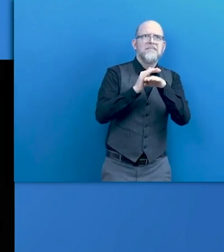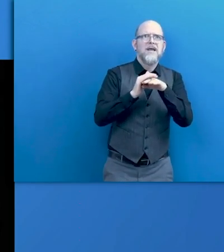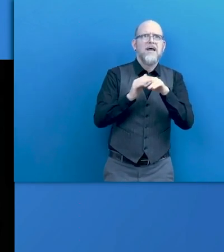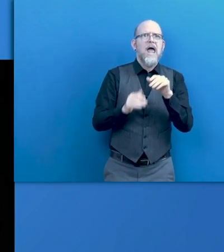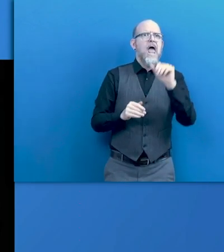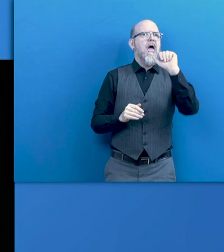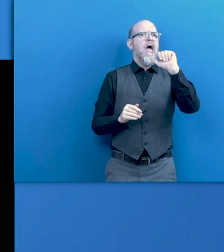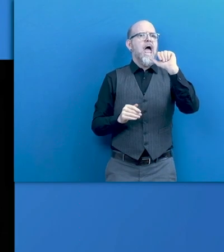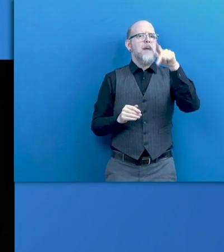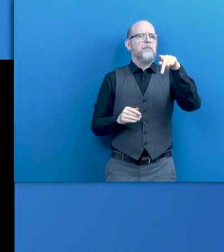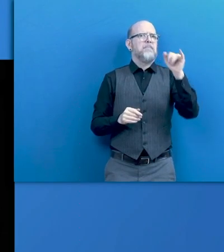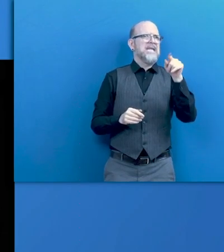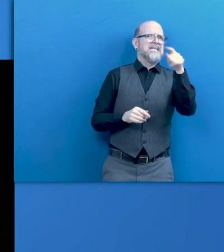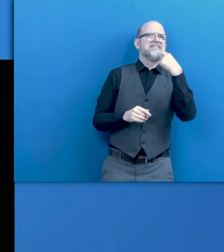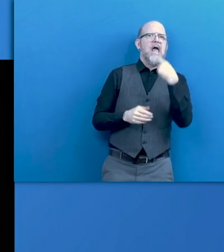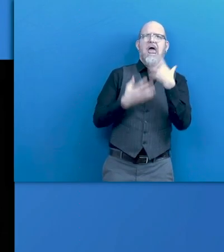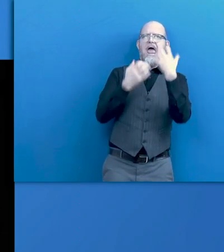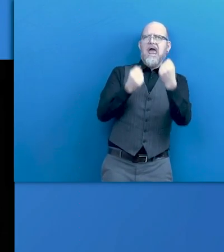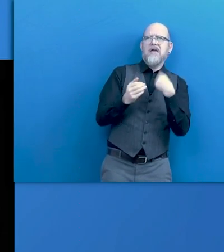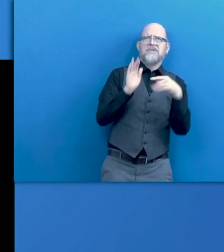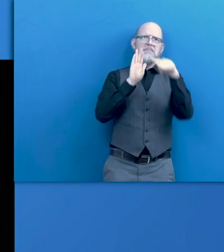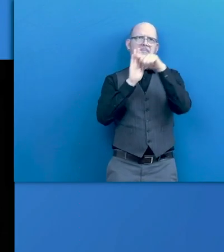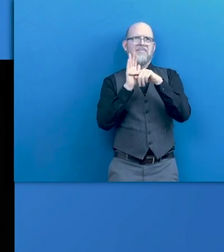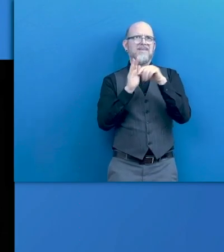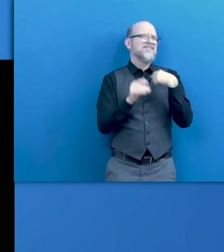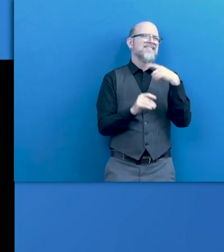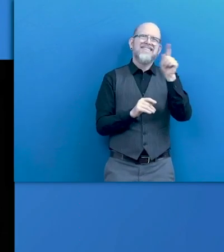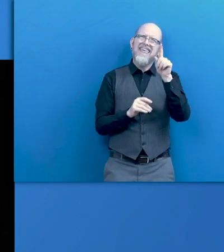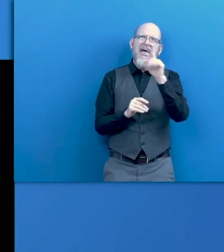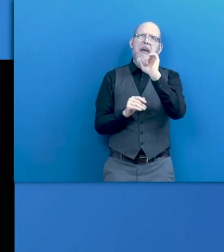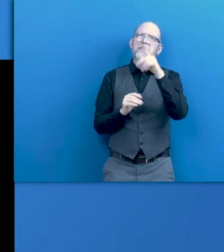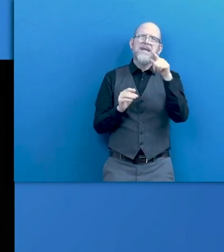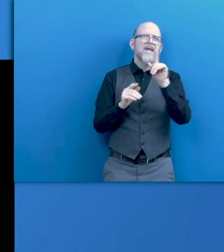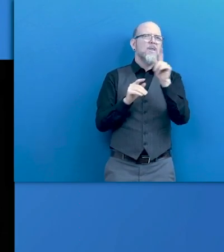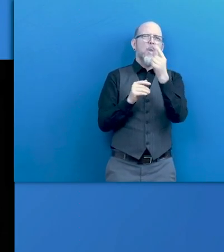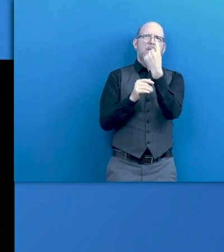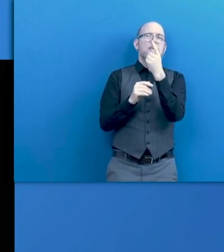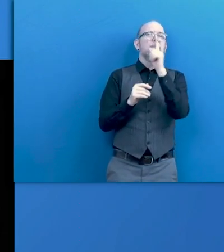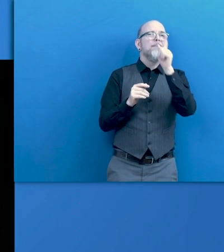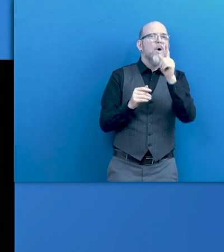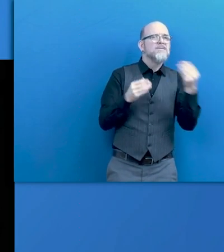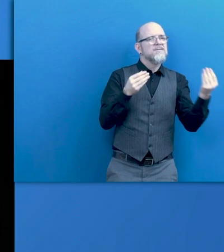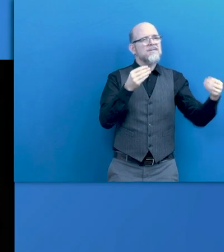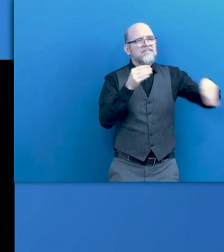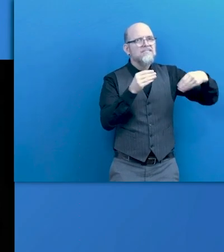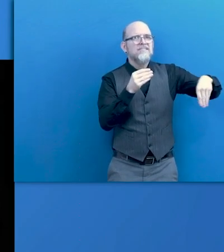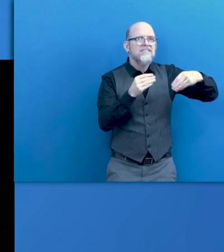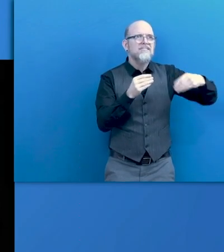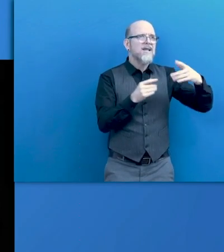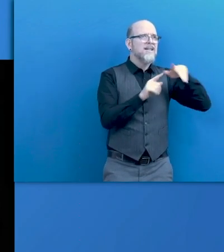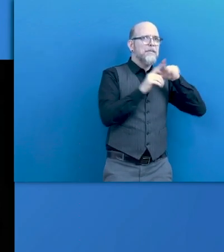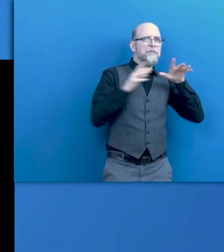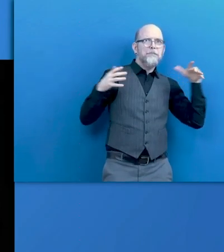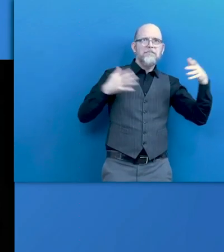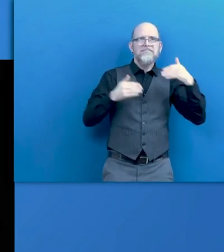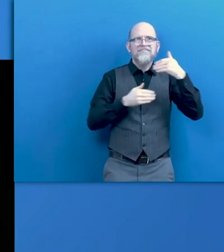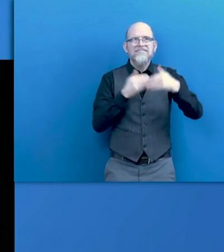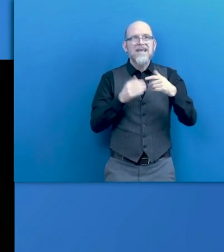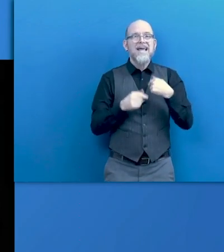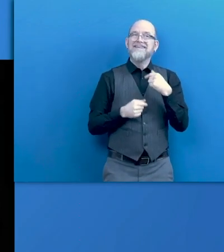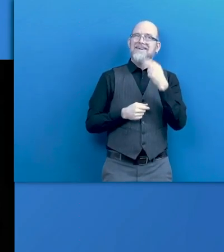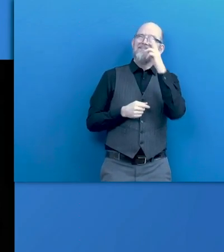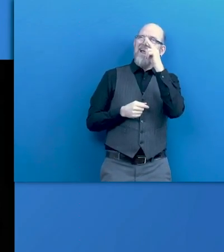We've made an API and then you just have to implement it. No, it's more than that. Well then, let's call it a day. So I had fun,